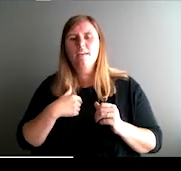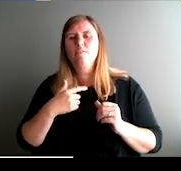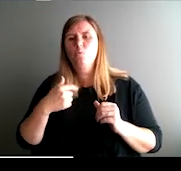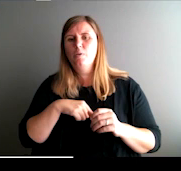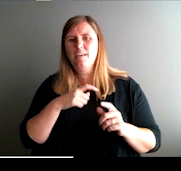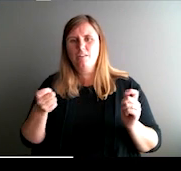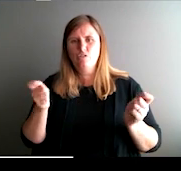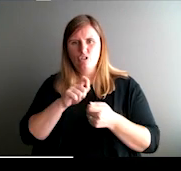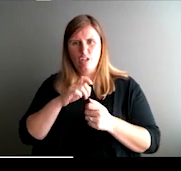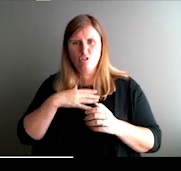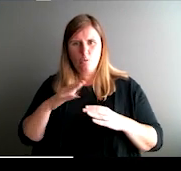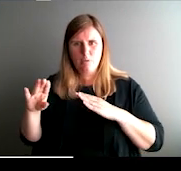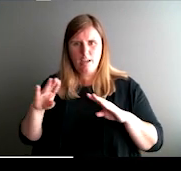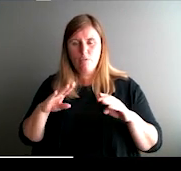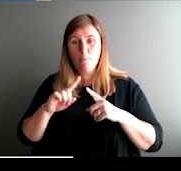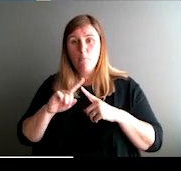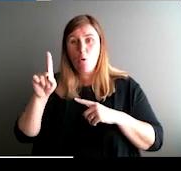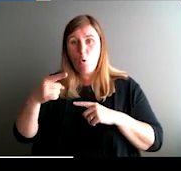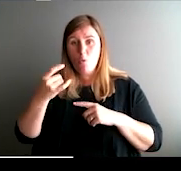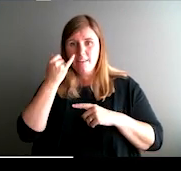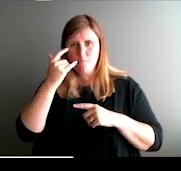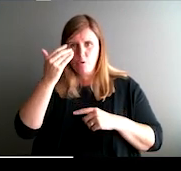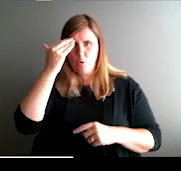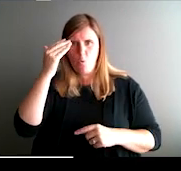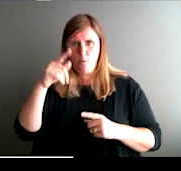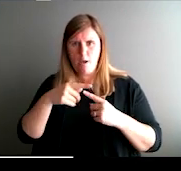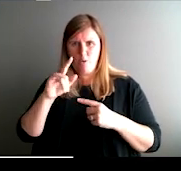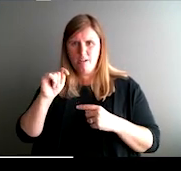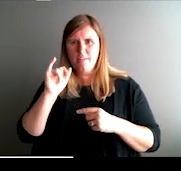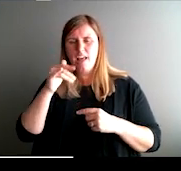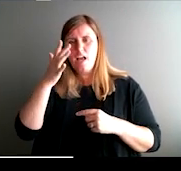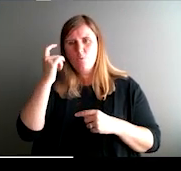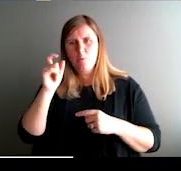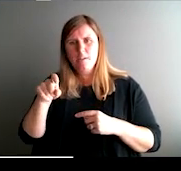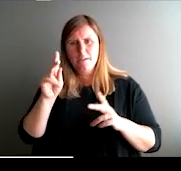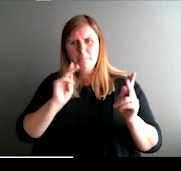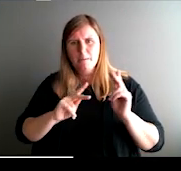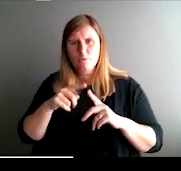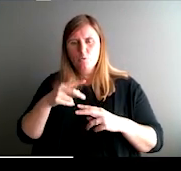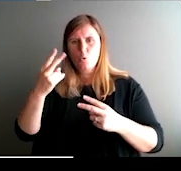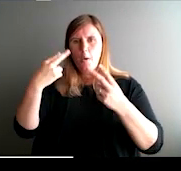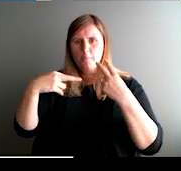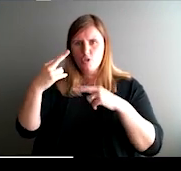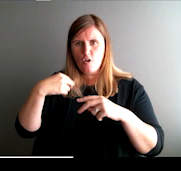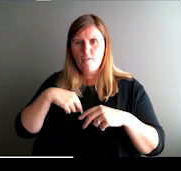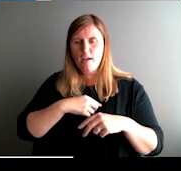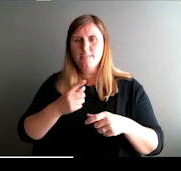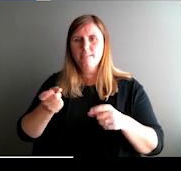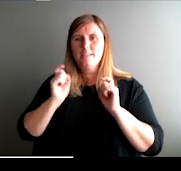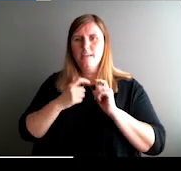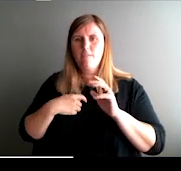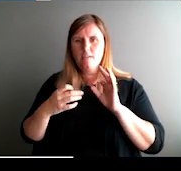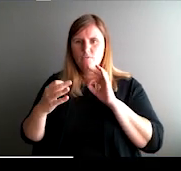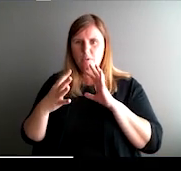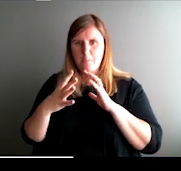our behavior, but only if we know about it. And that's why we need people to observe us and give us